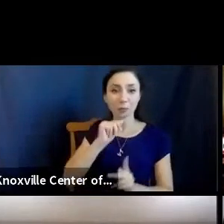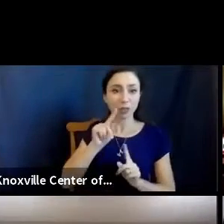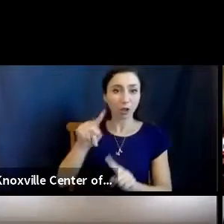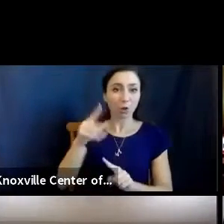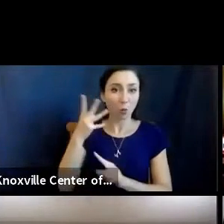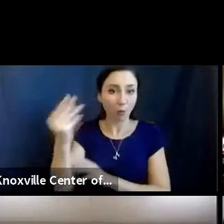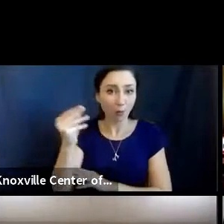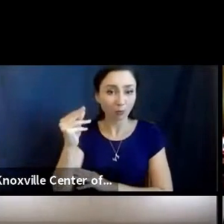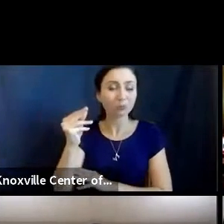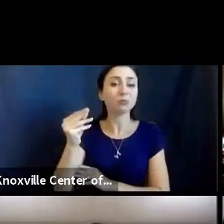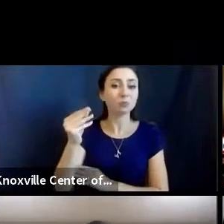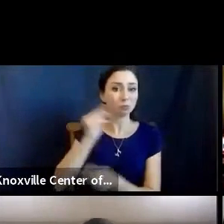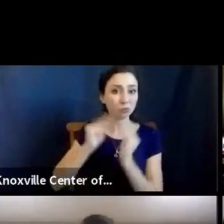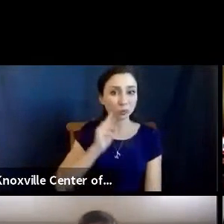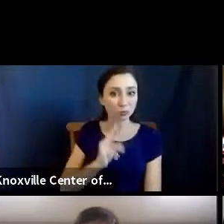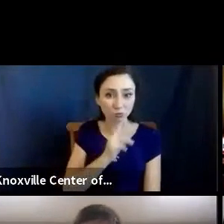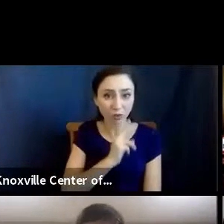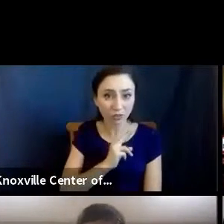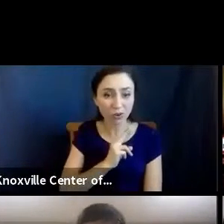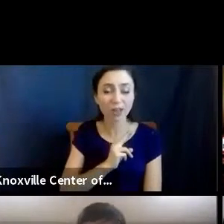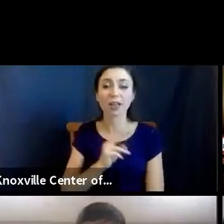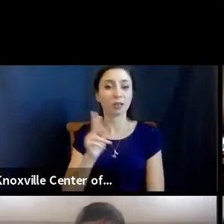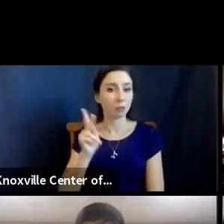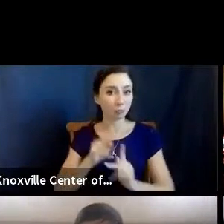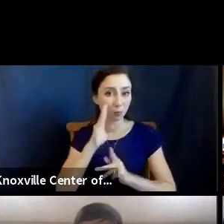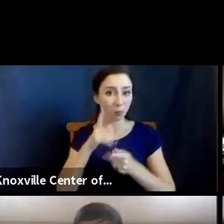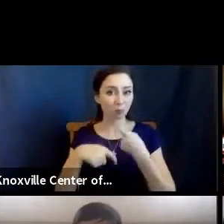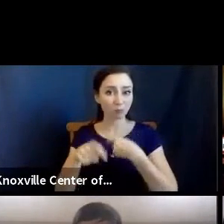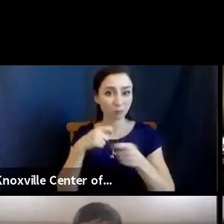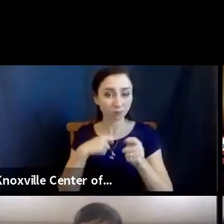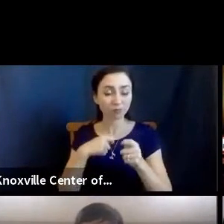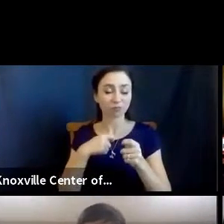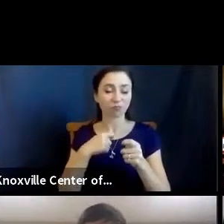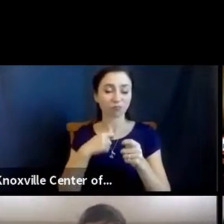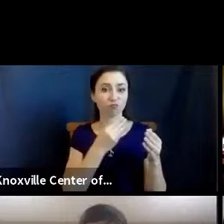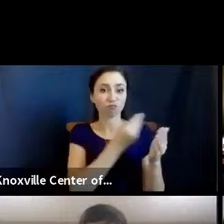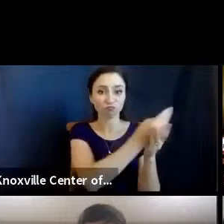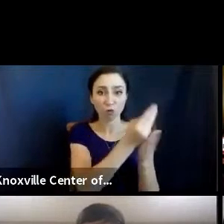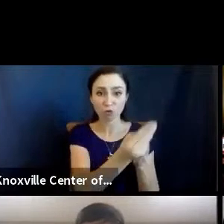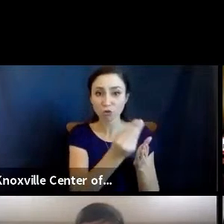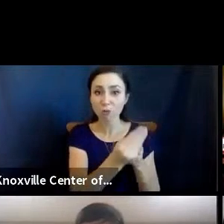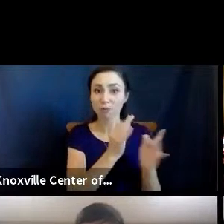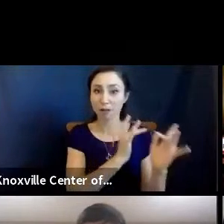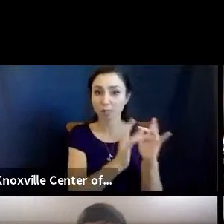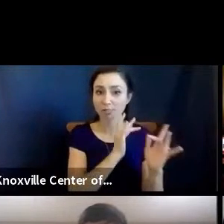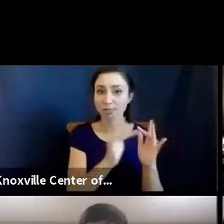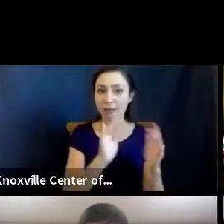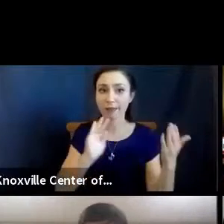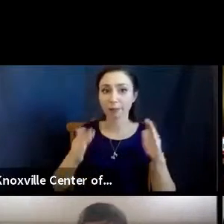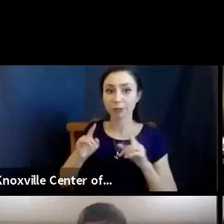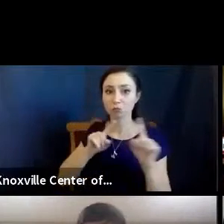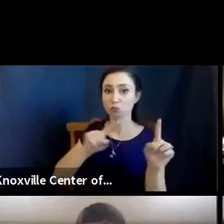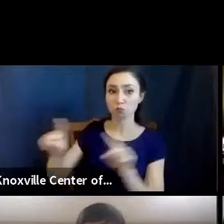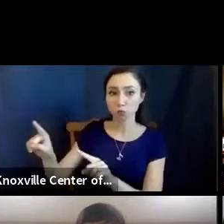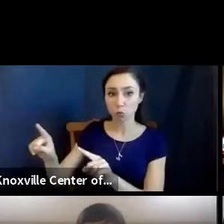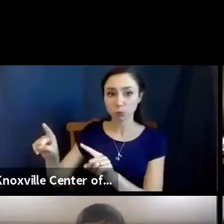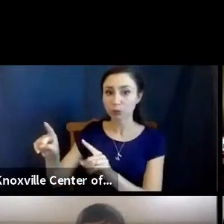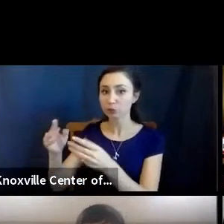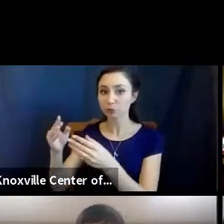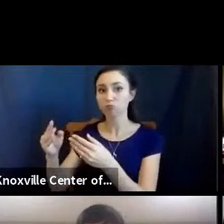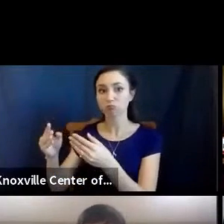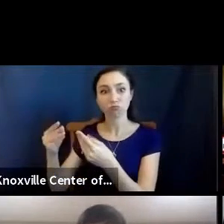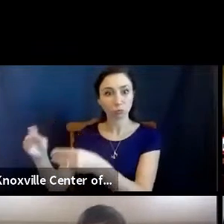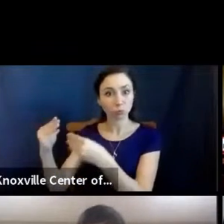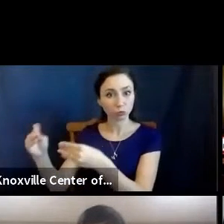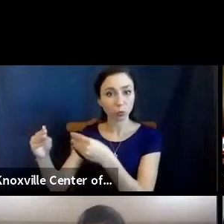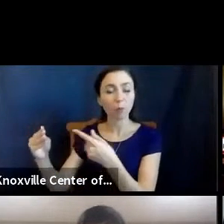dinner like they do right now. More people will substitute online retail for in-person retail and affect broadly the retail sector across Knox County in